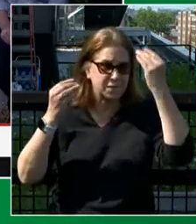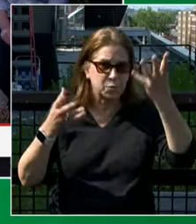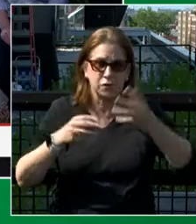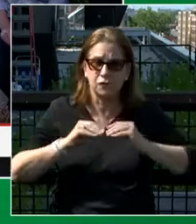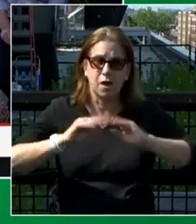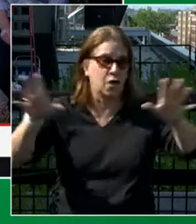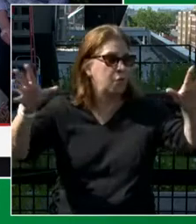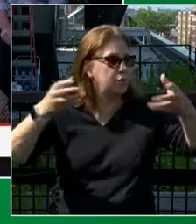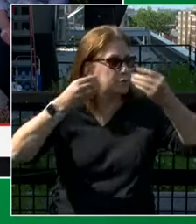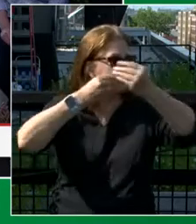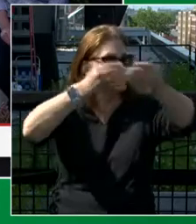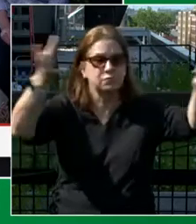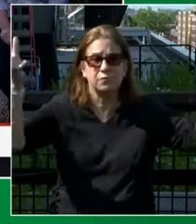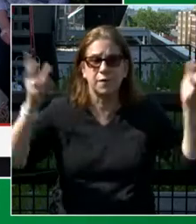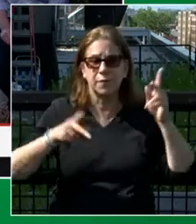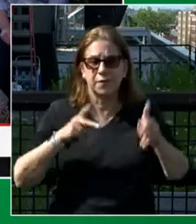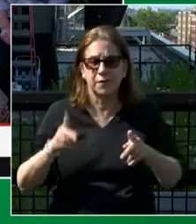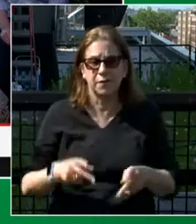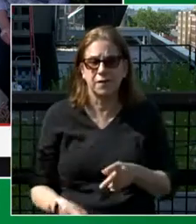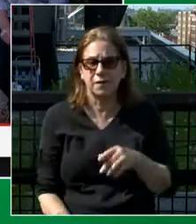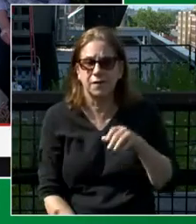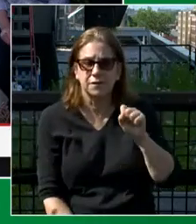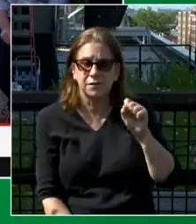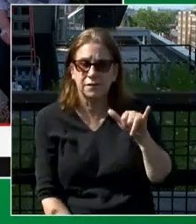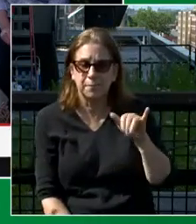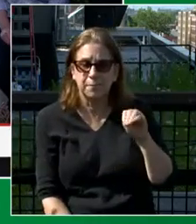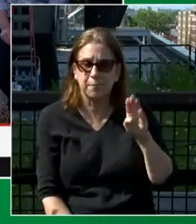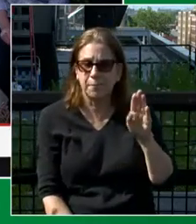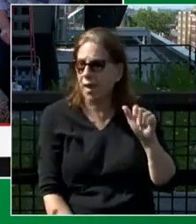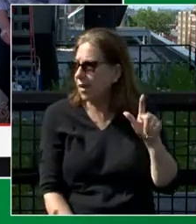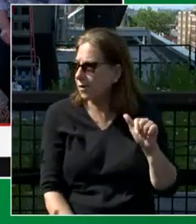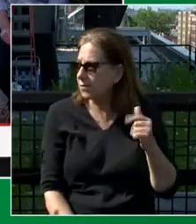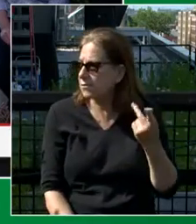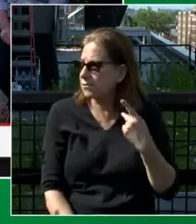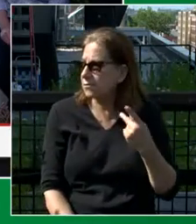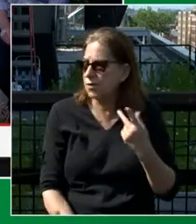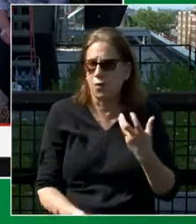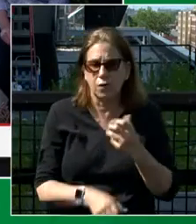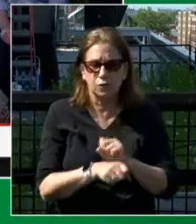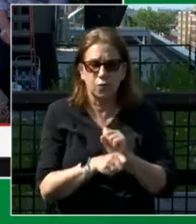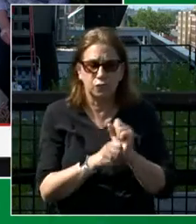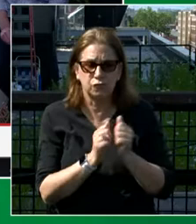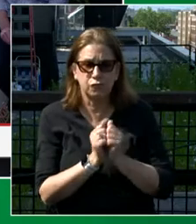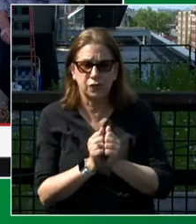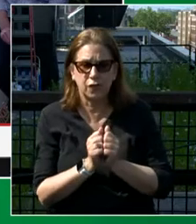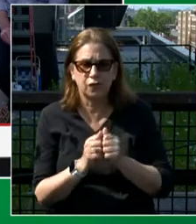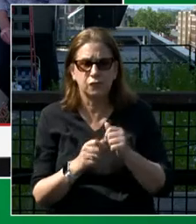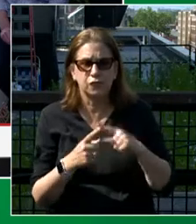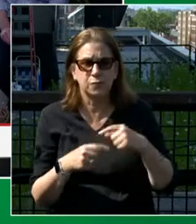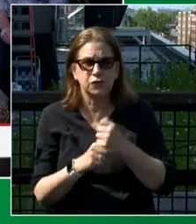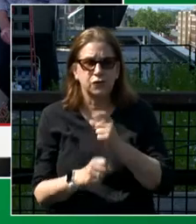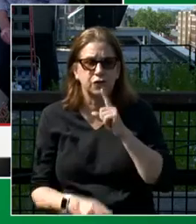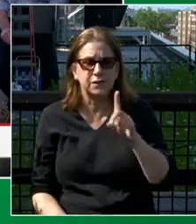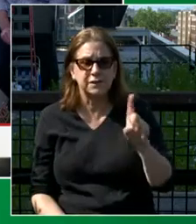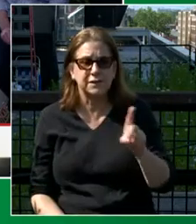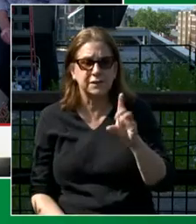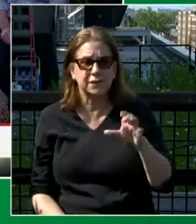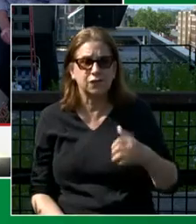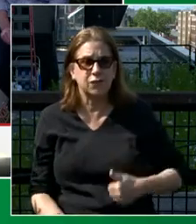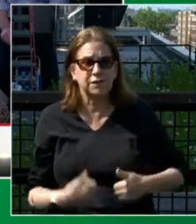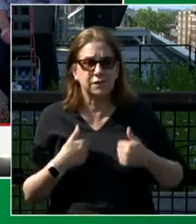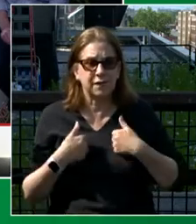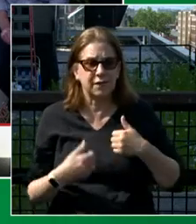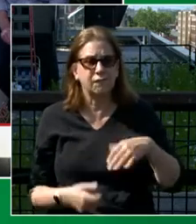something Sumangal and I definitely want to work with you on is how we make sure DC residents are the ones who seek these opportunities and really seek